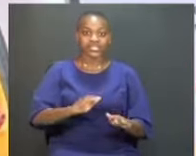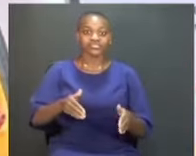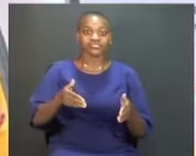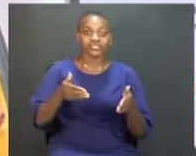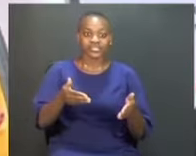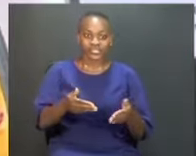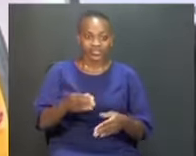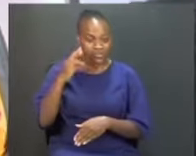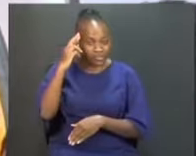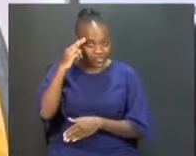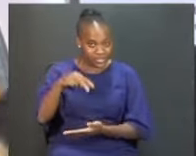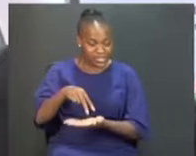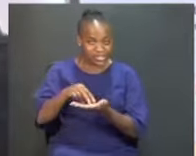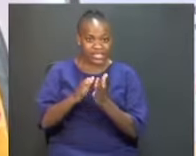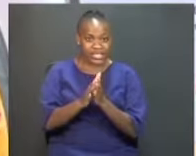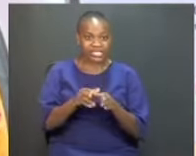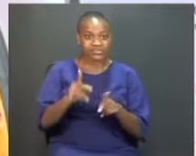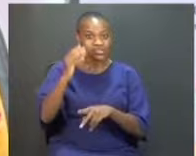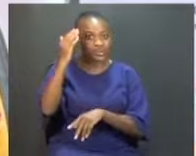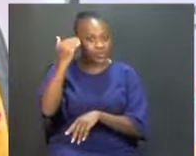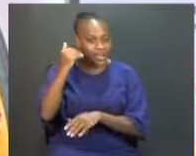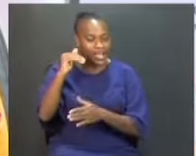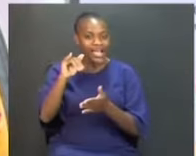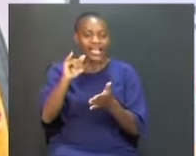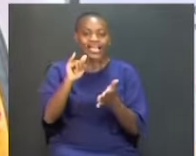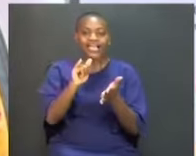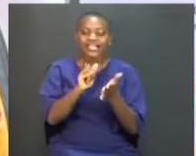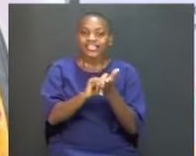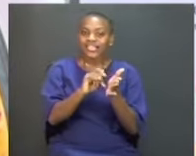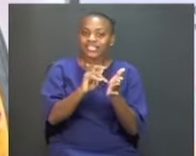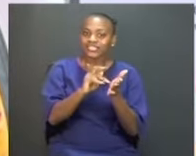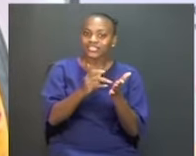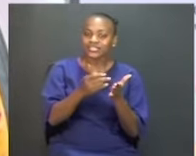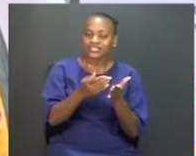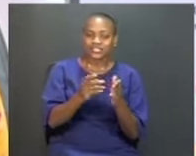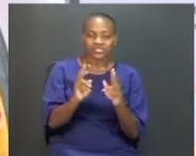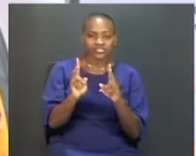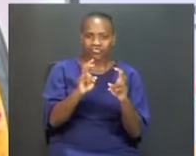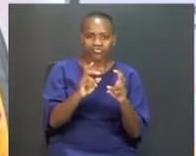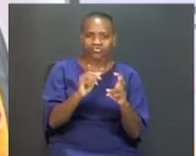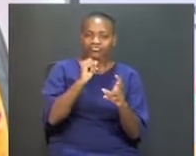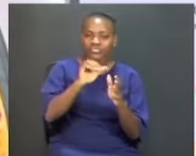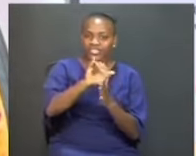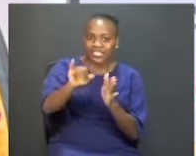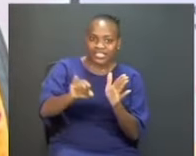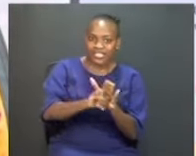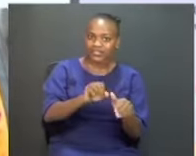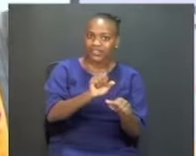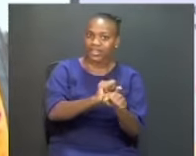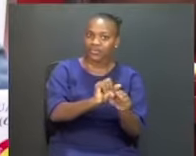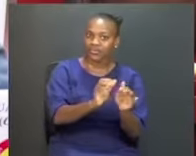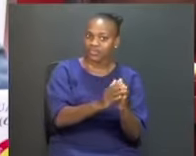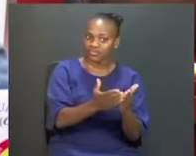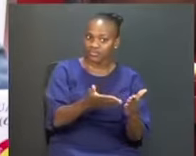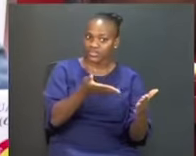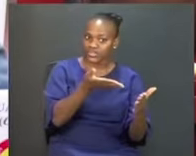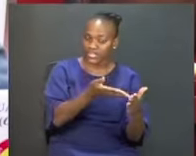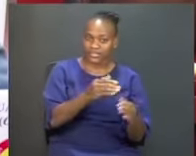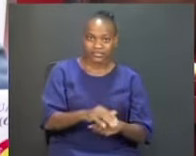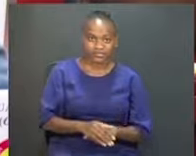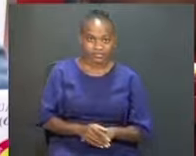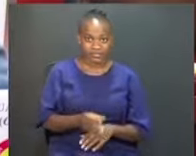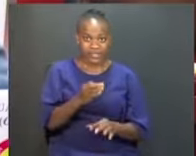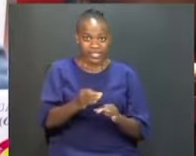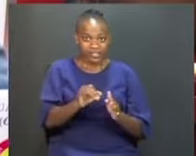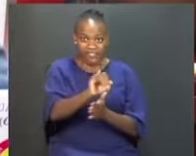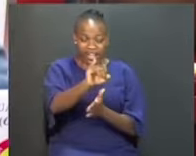my leave, because that item is not captured on the order paper. If it were